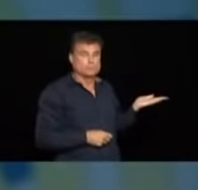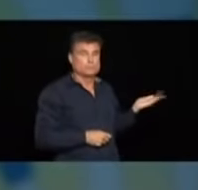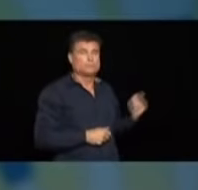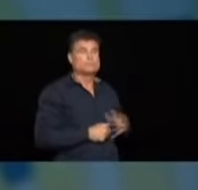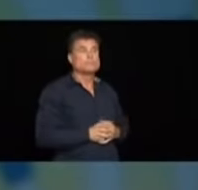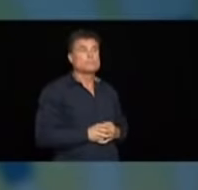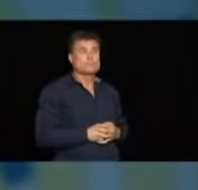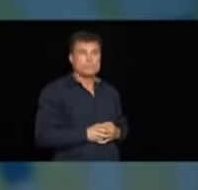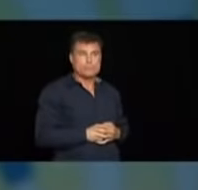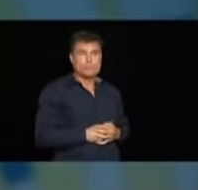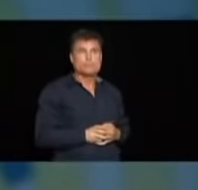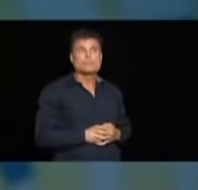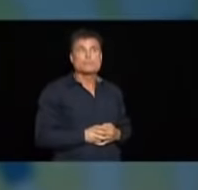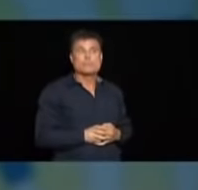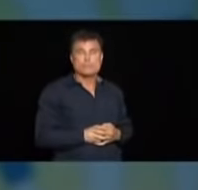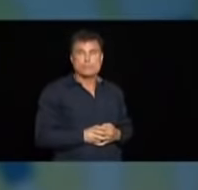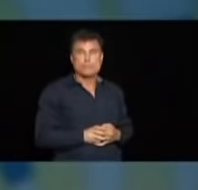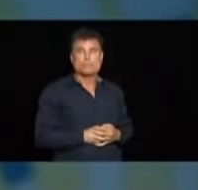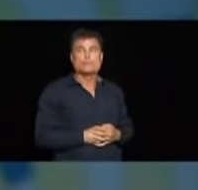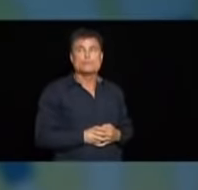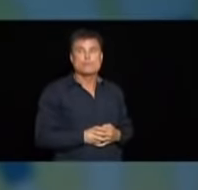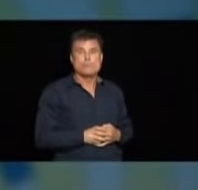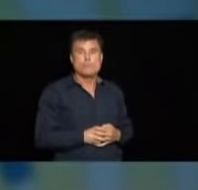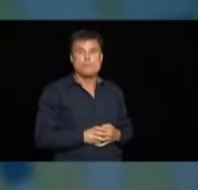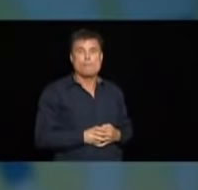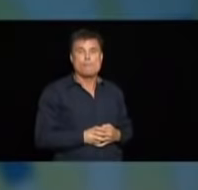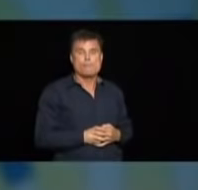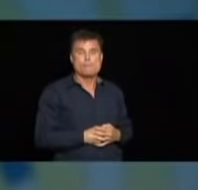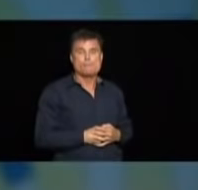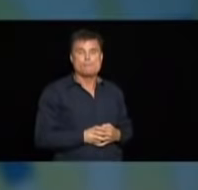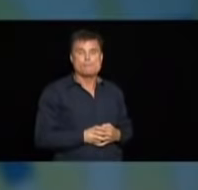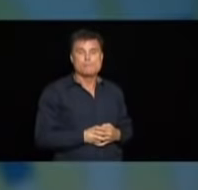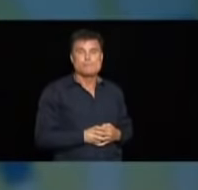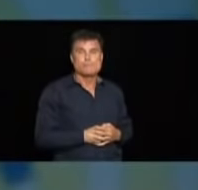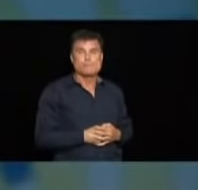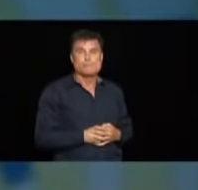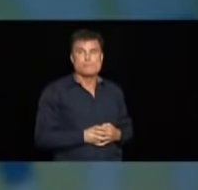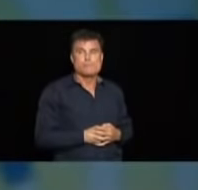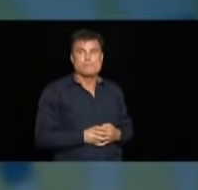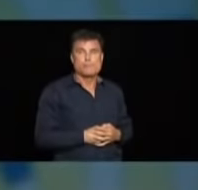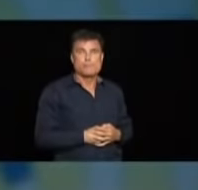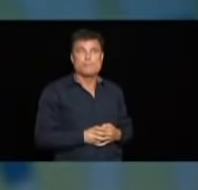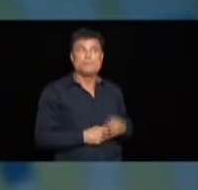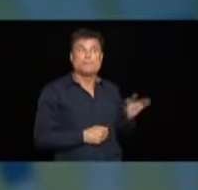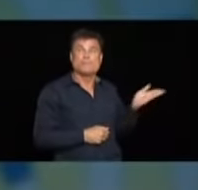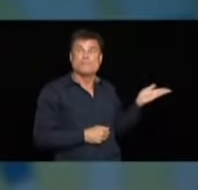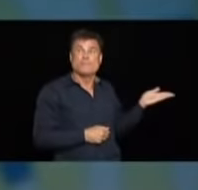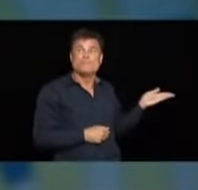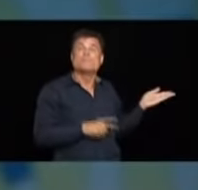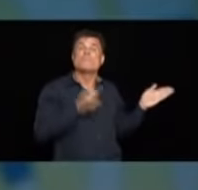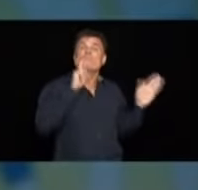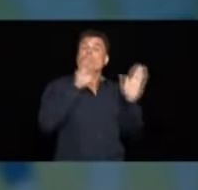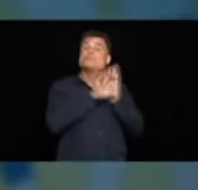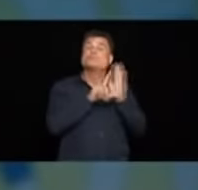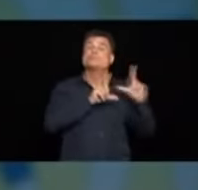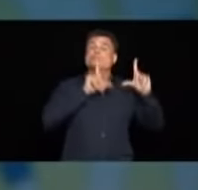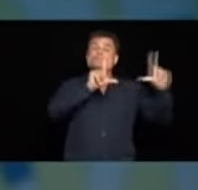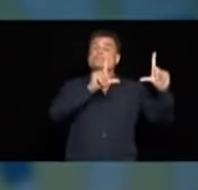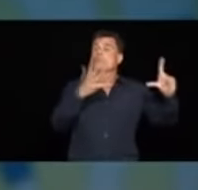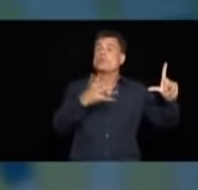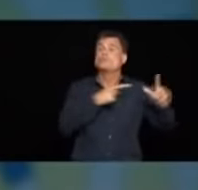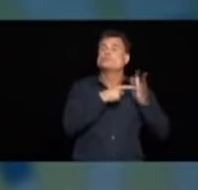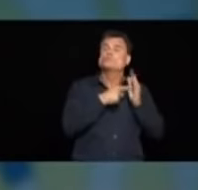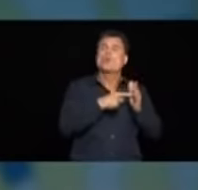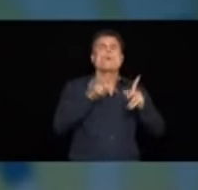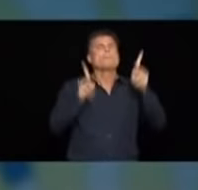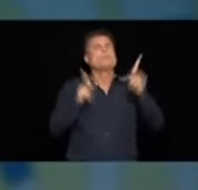And we also want to talk a little bit about updating on the models that we've been using that helps us understand how the dynamics have been going here